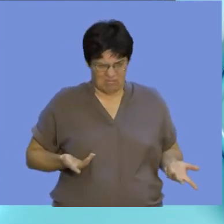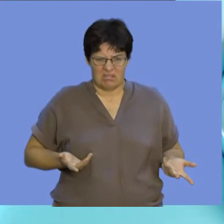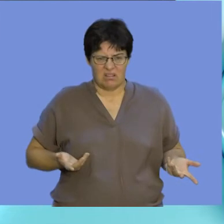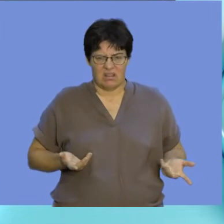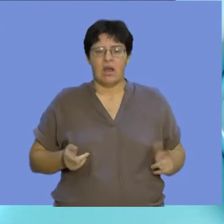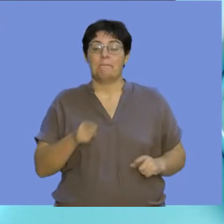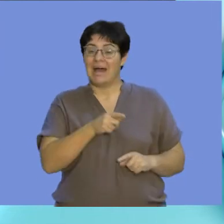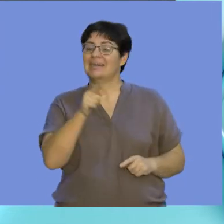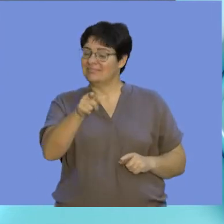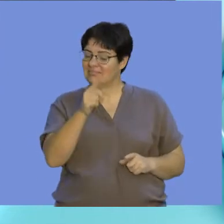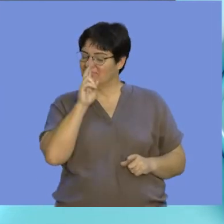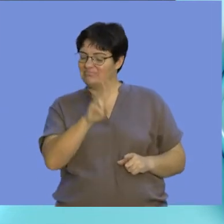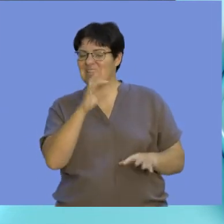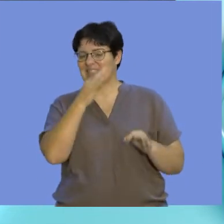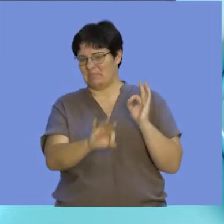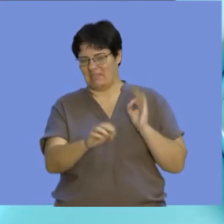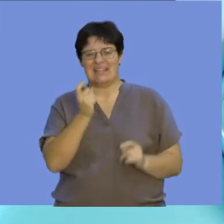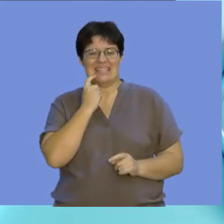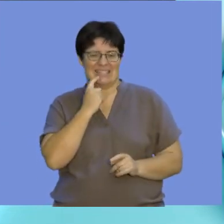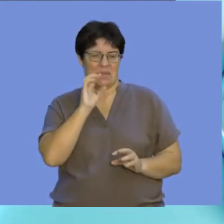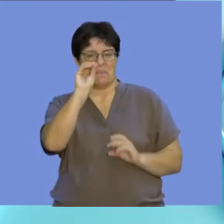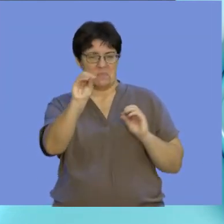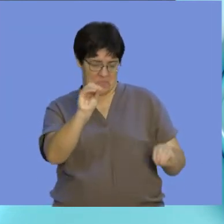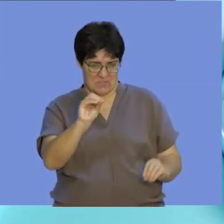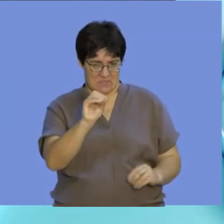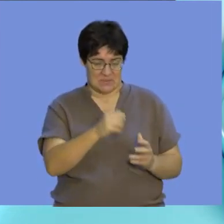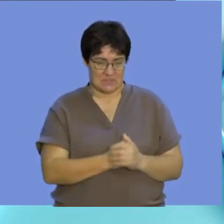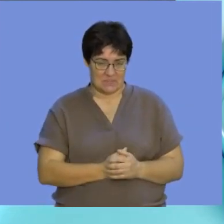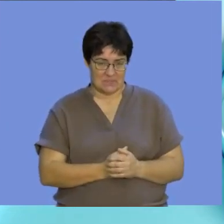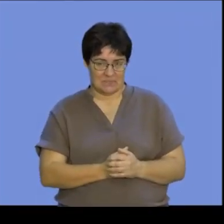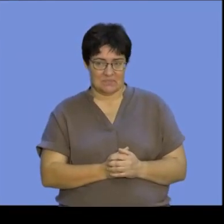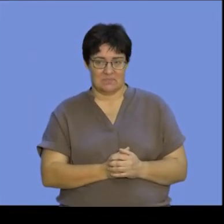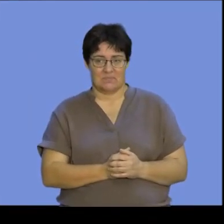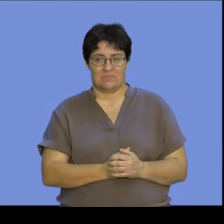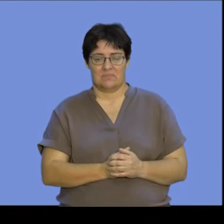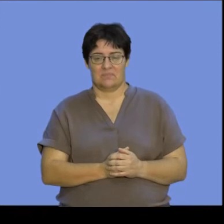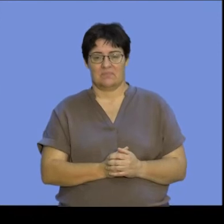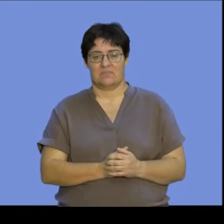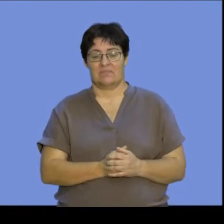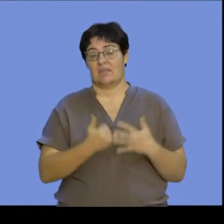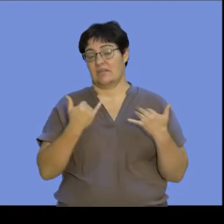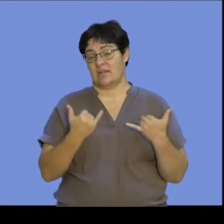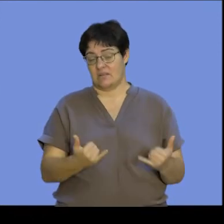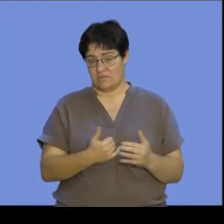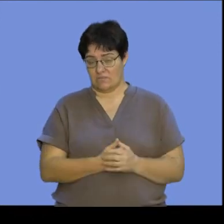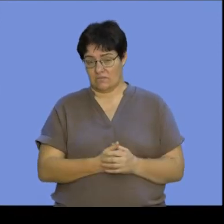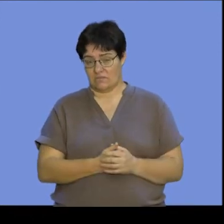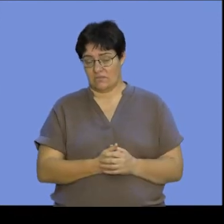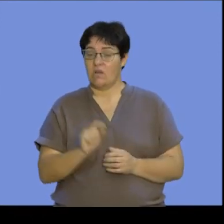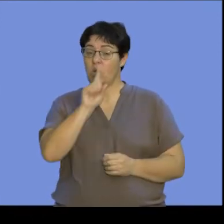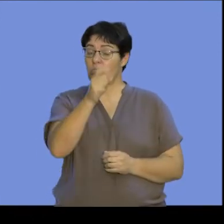but they are considered the simple things, so we've got to take it into consideration. Now, question